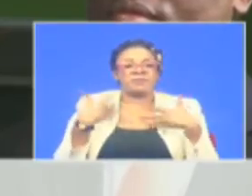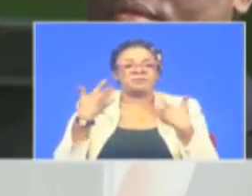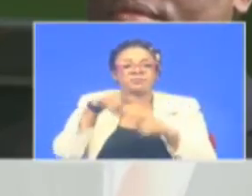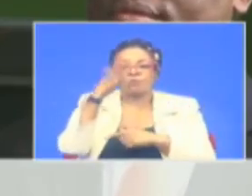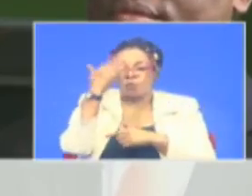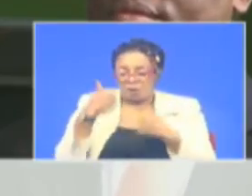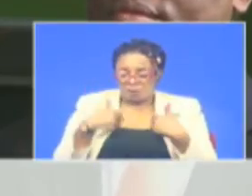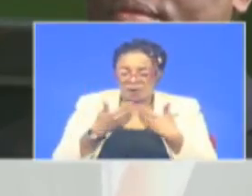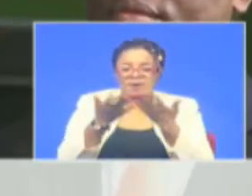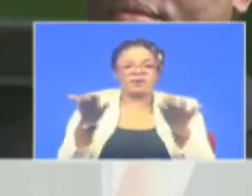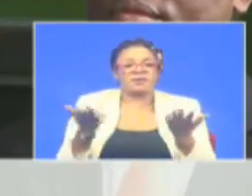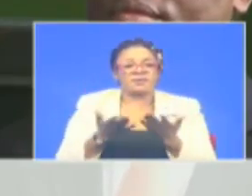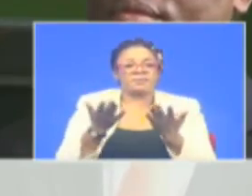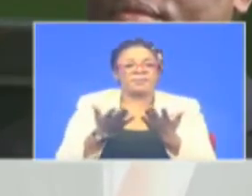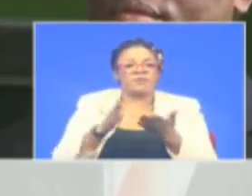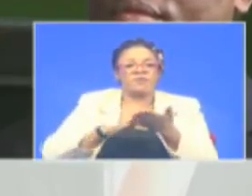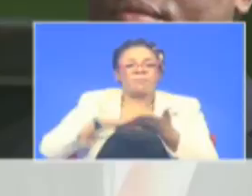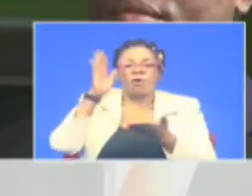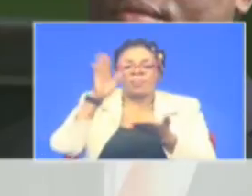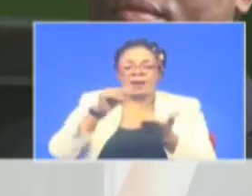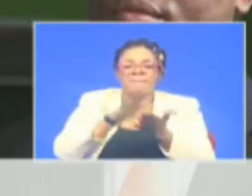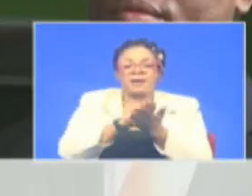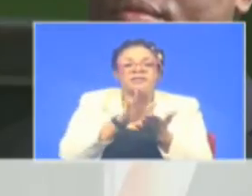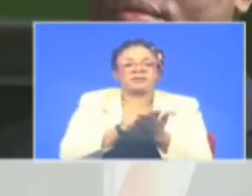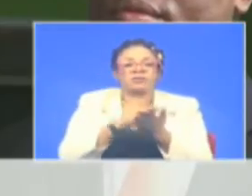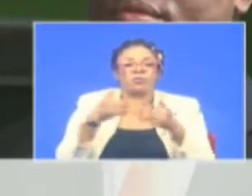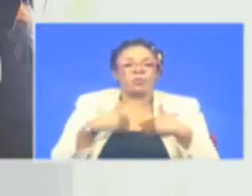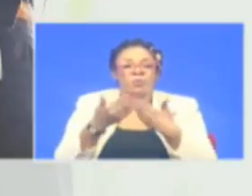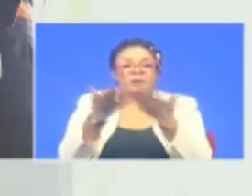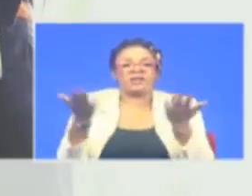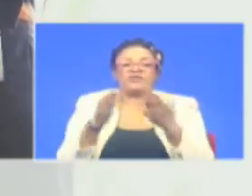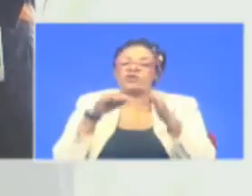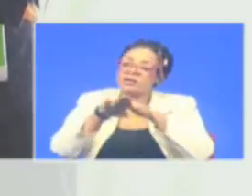here. We are here for more than banking. We are here for Access More.